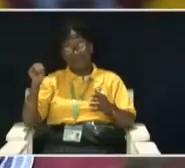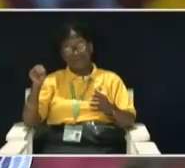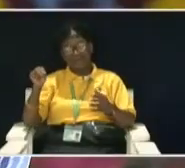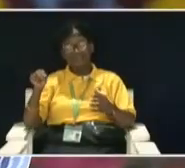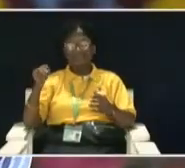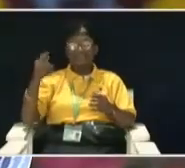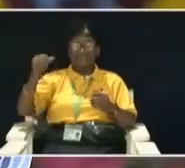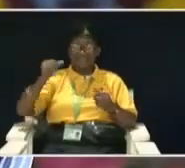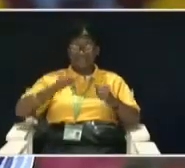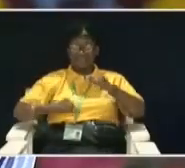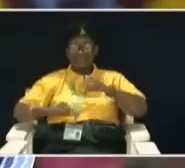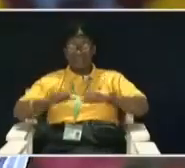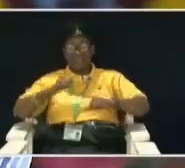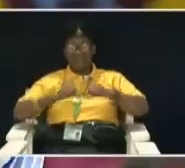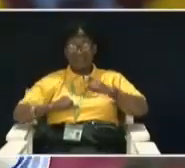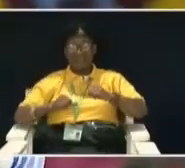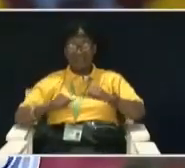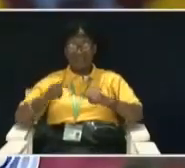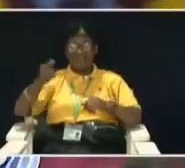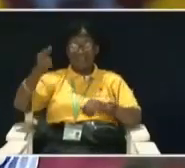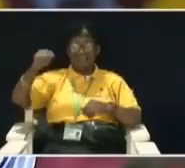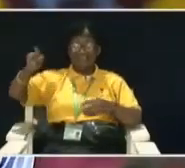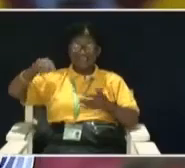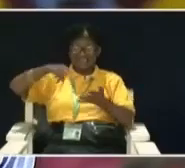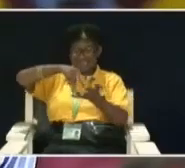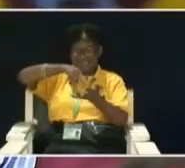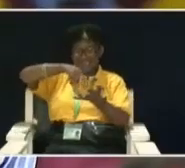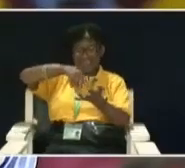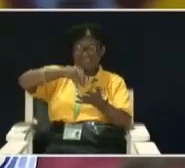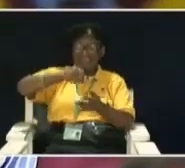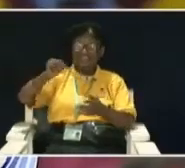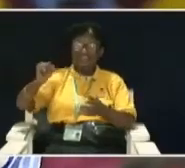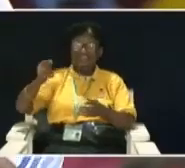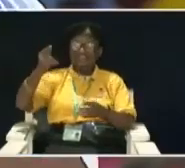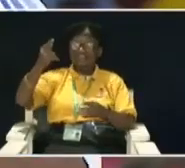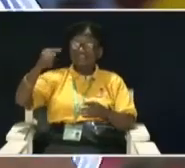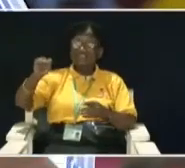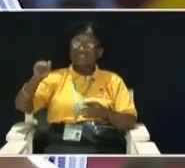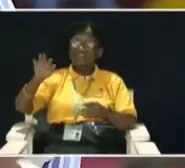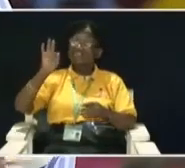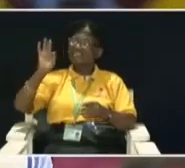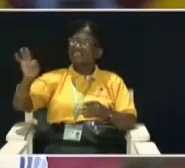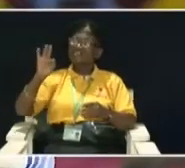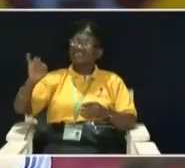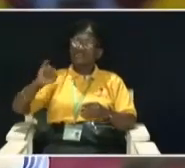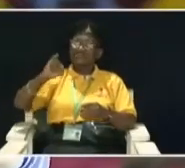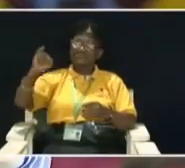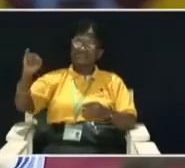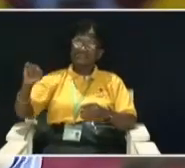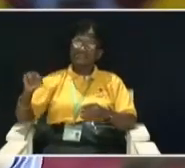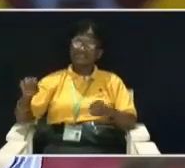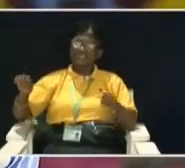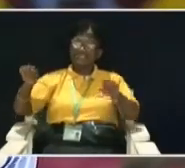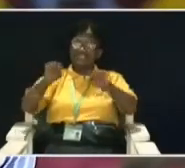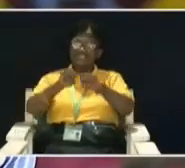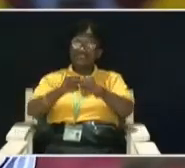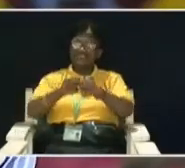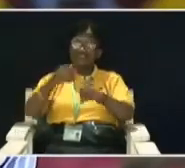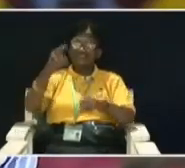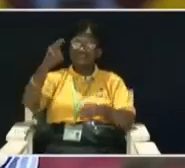drama, the preaching, even the taking of the